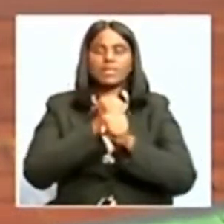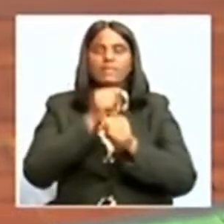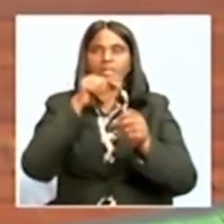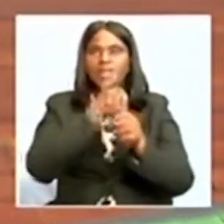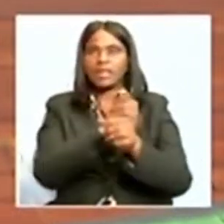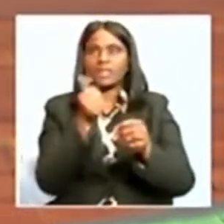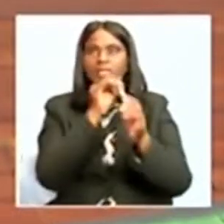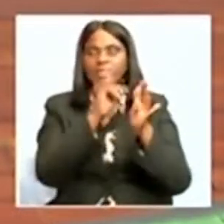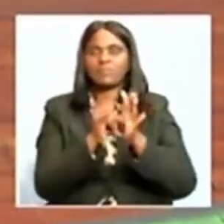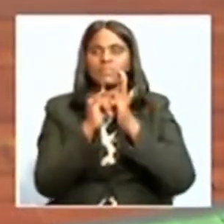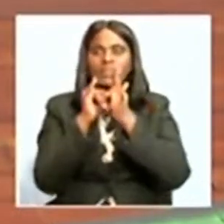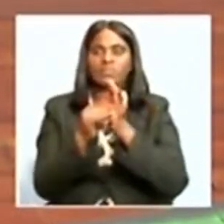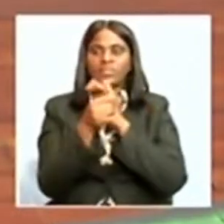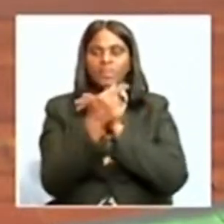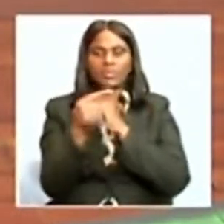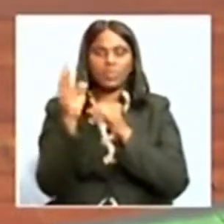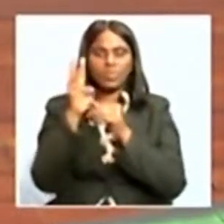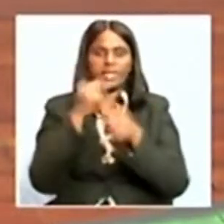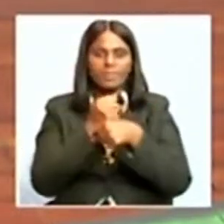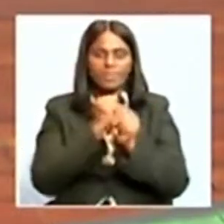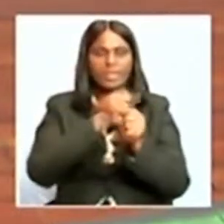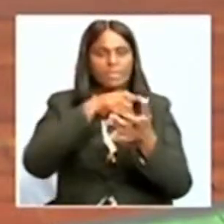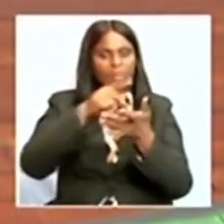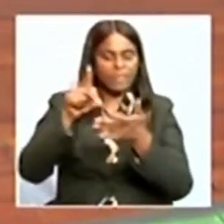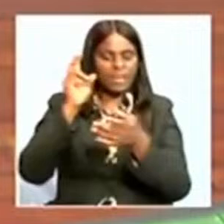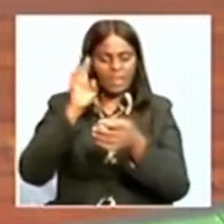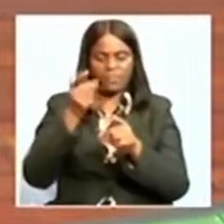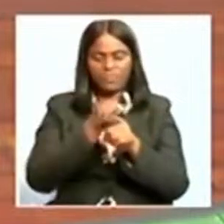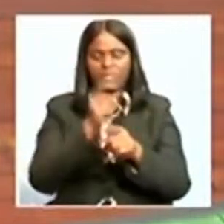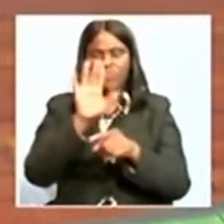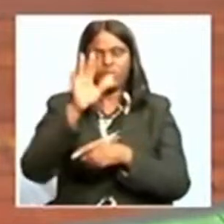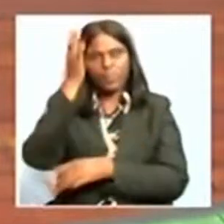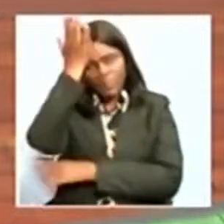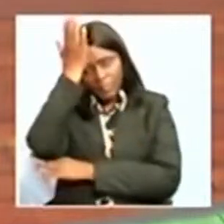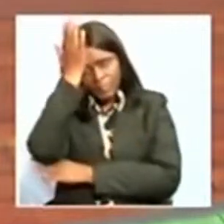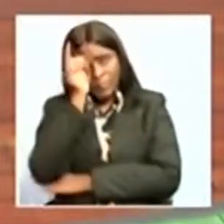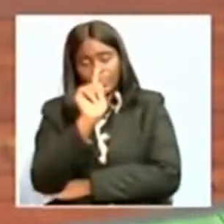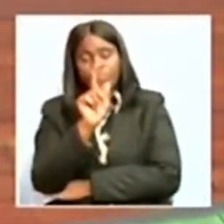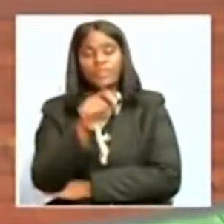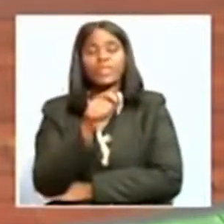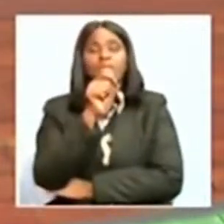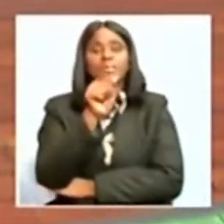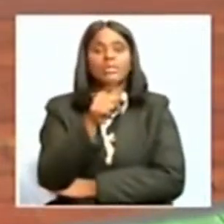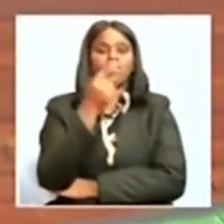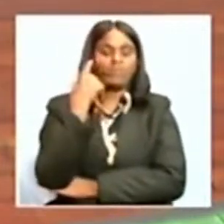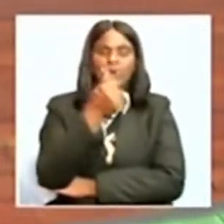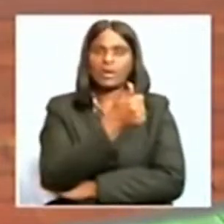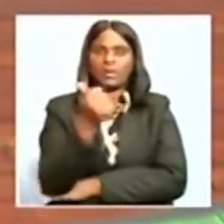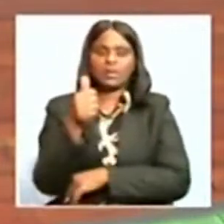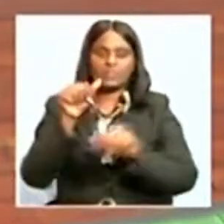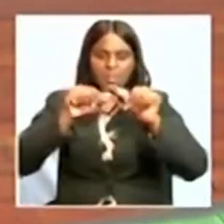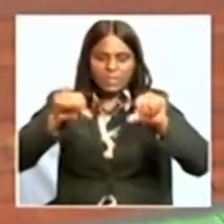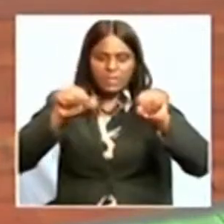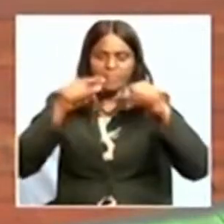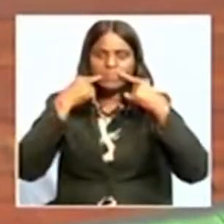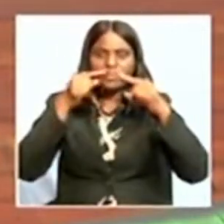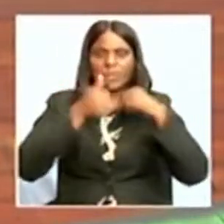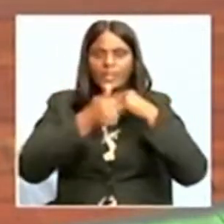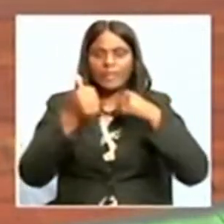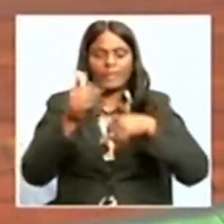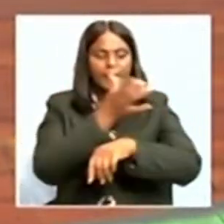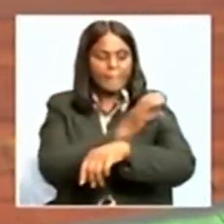any imported goods shall make a payment from the date of issue of an assessment notice where